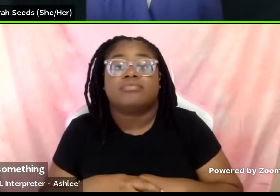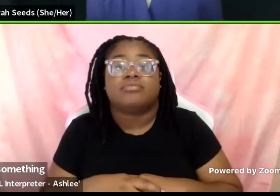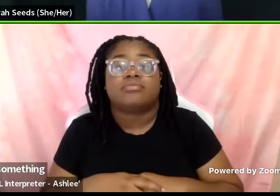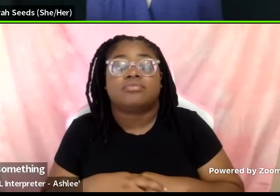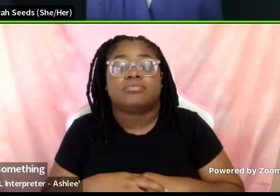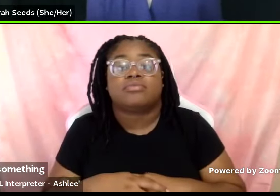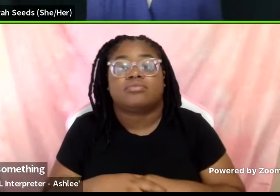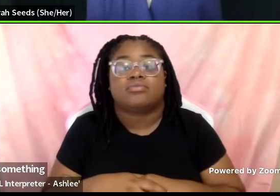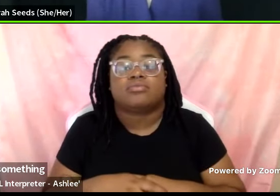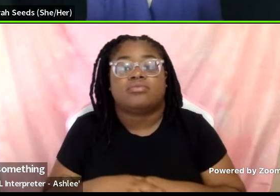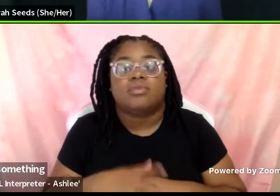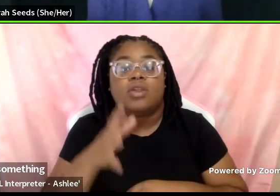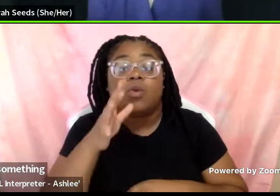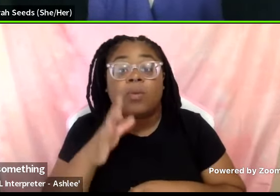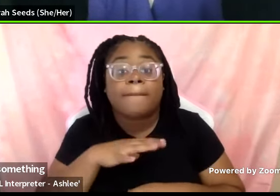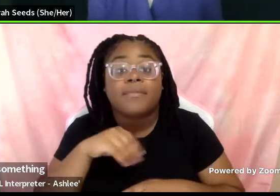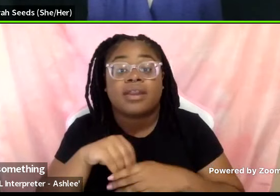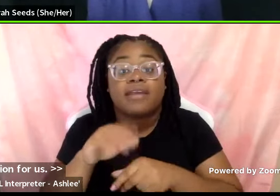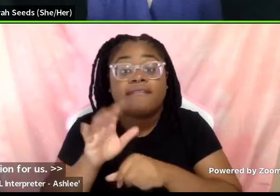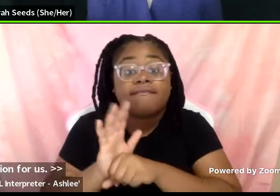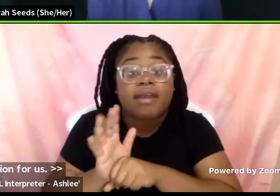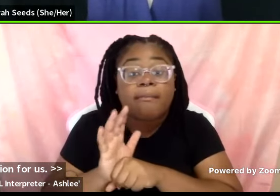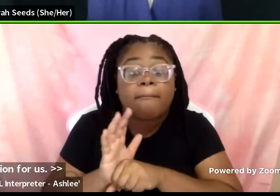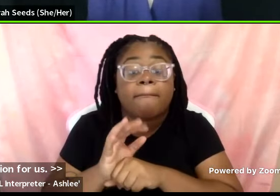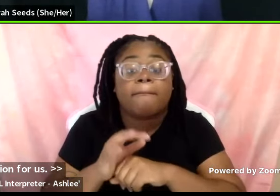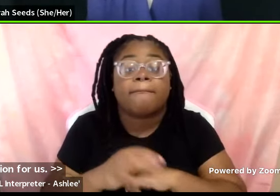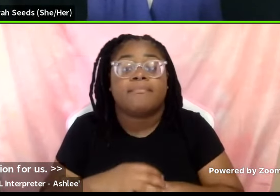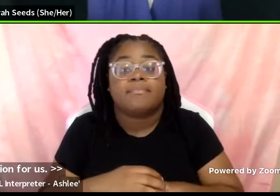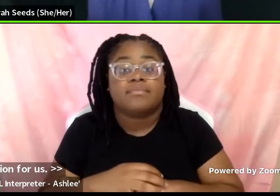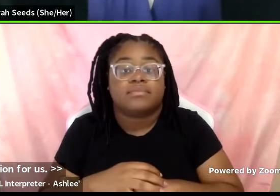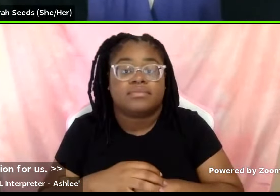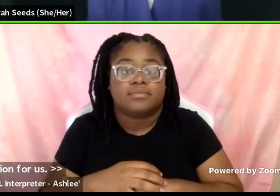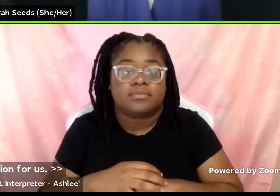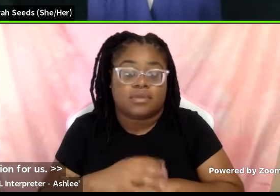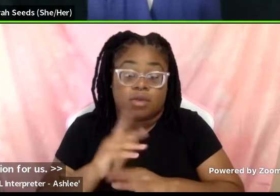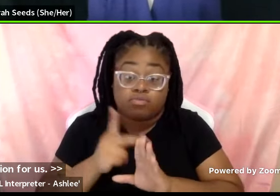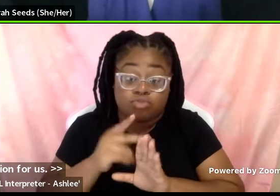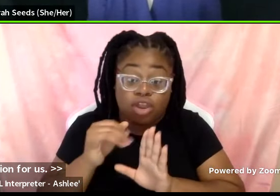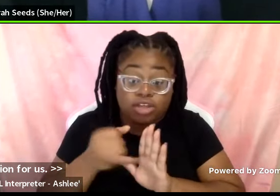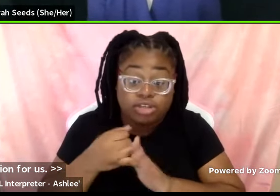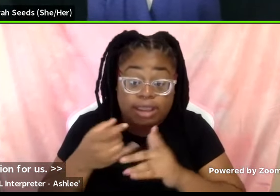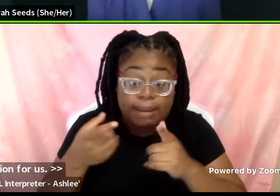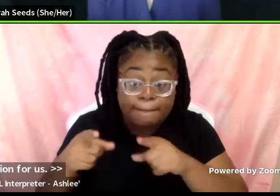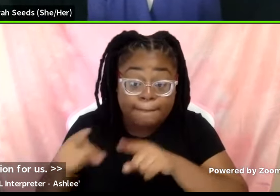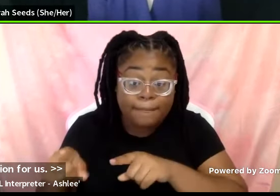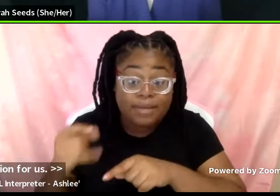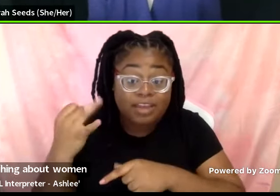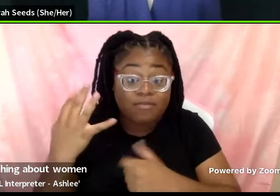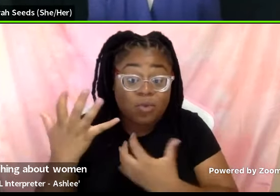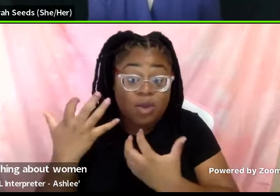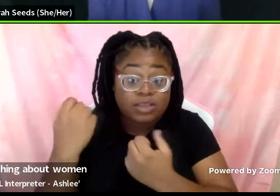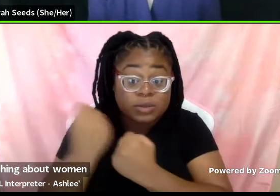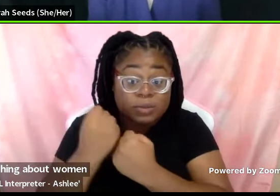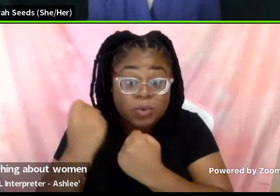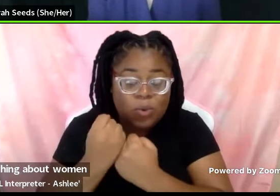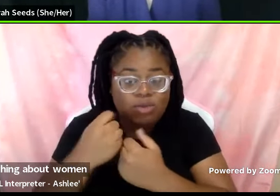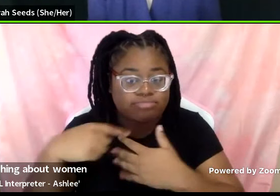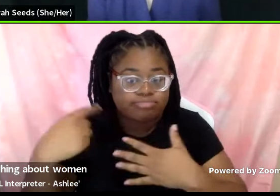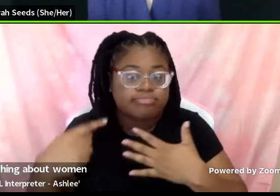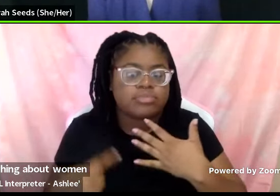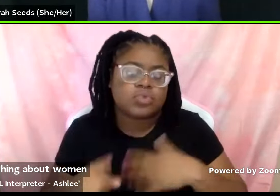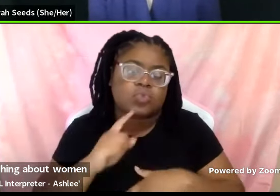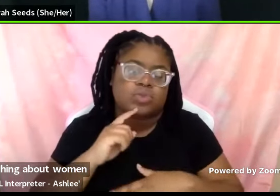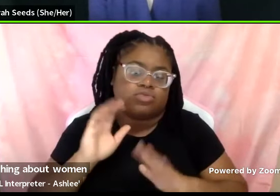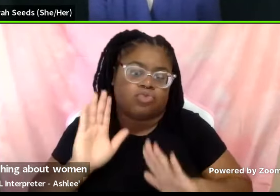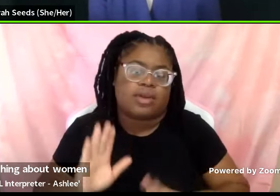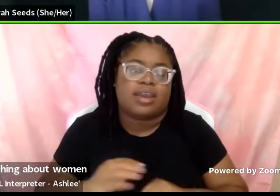like women in film, and you know, let's there's this project happening if you guys want to support. You know, it was great,